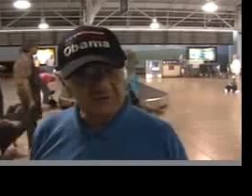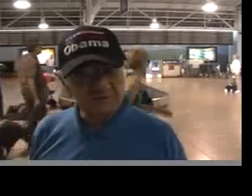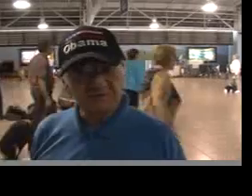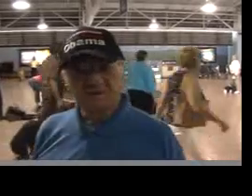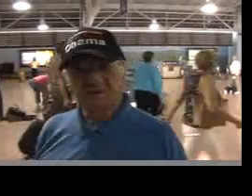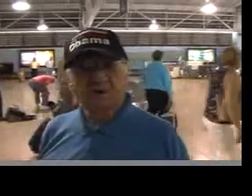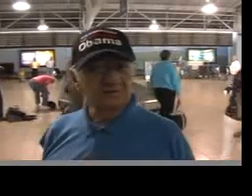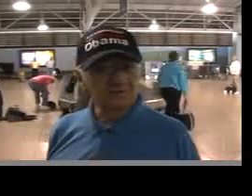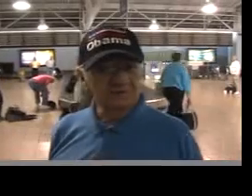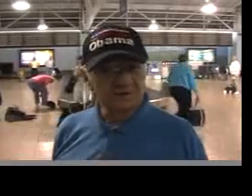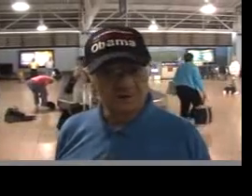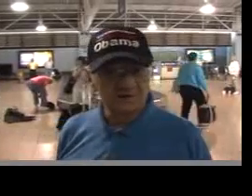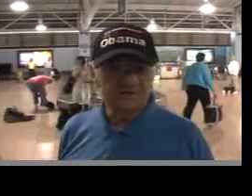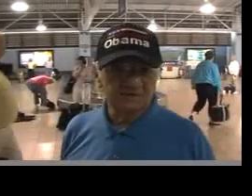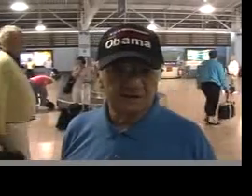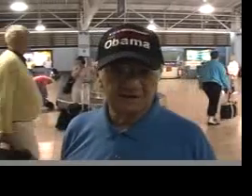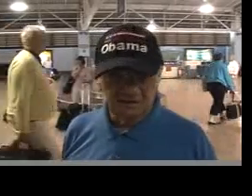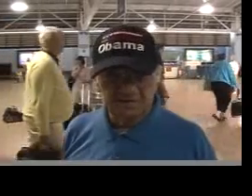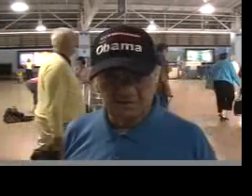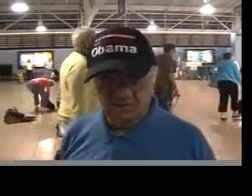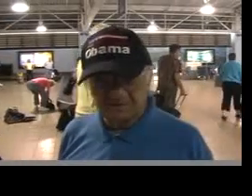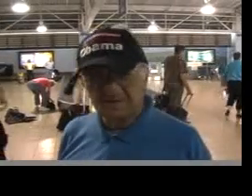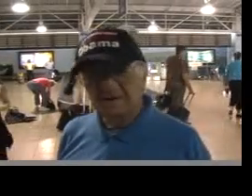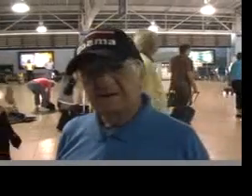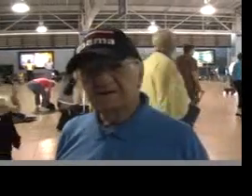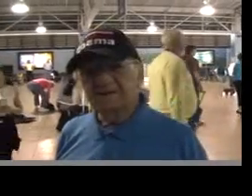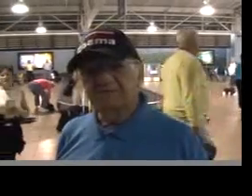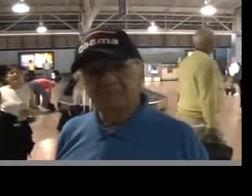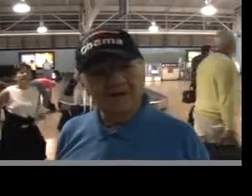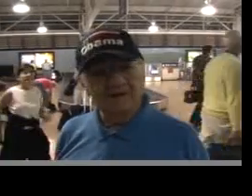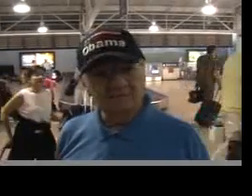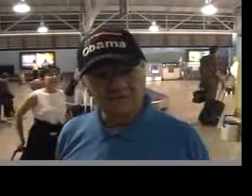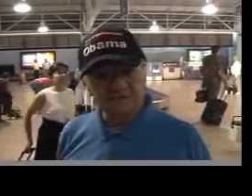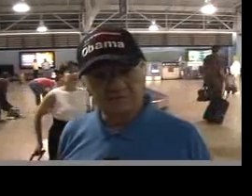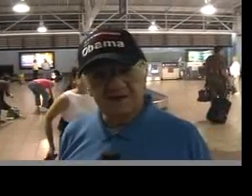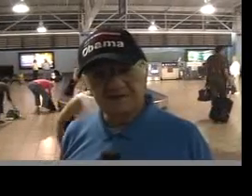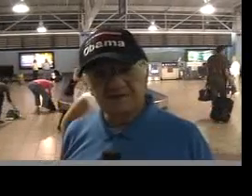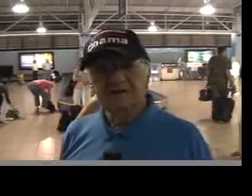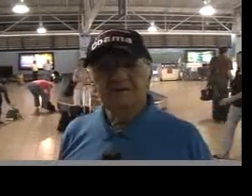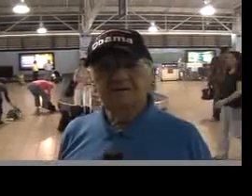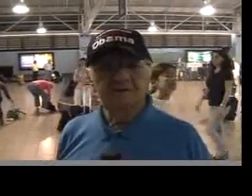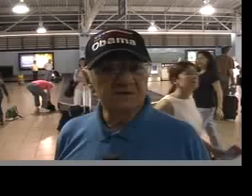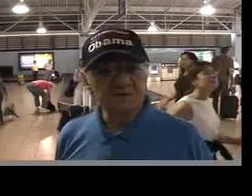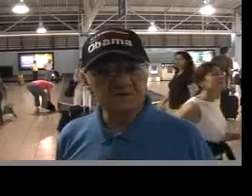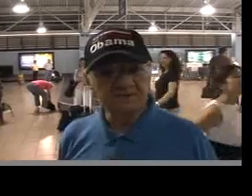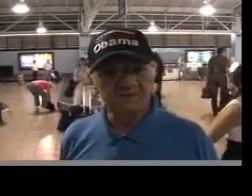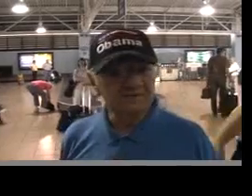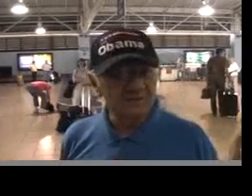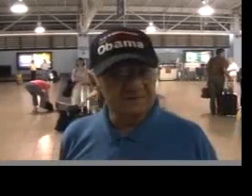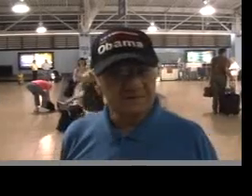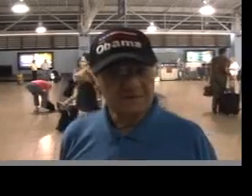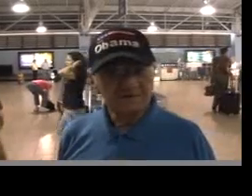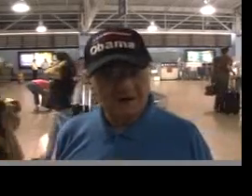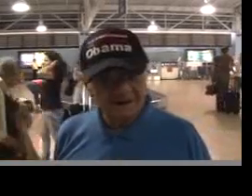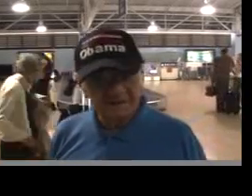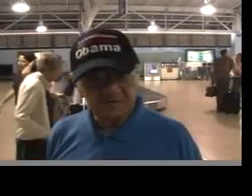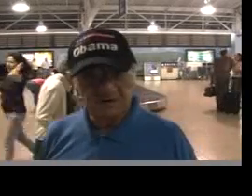Leesburg, Virginia, the Martin Luther King March and the Lincoln Memorial. The band, of course, comprising all the youngsters from the